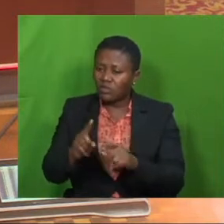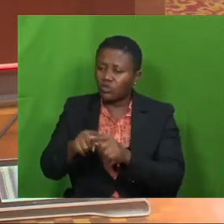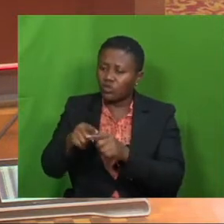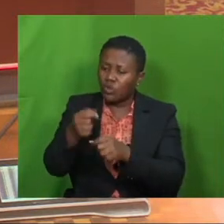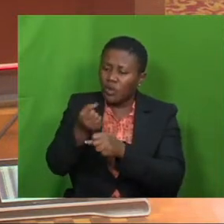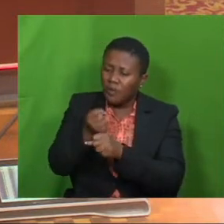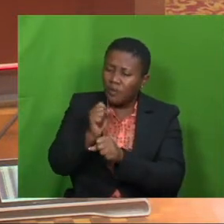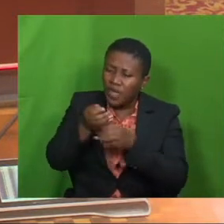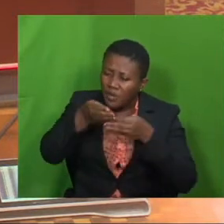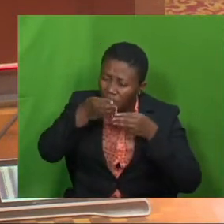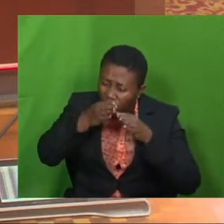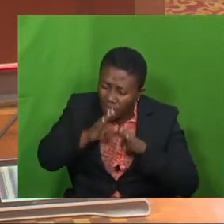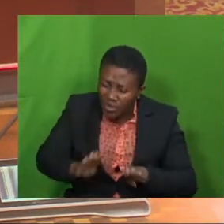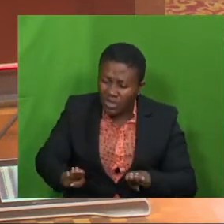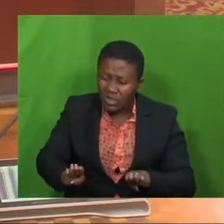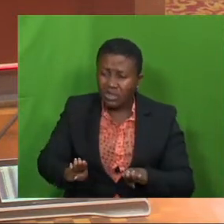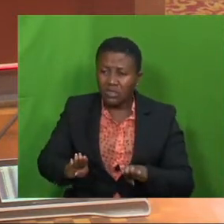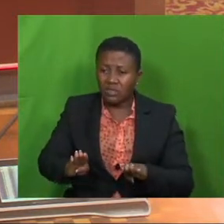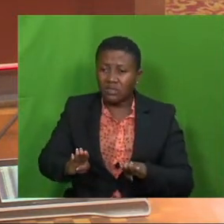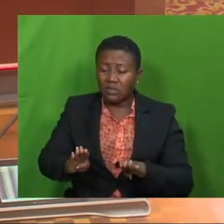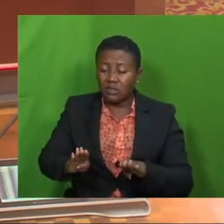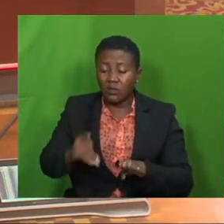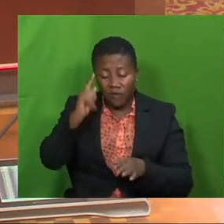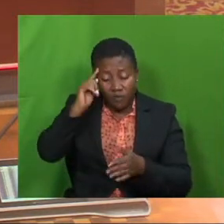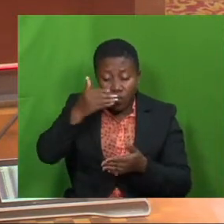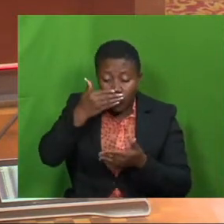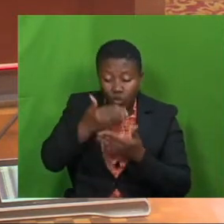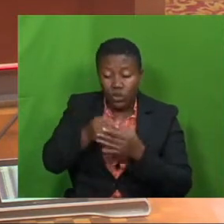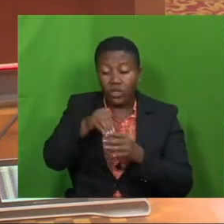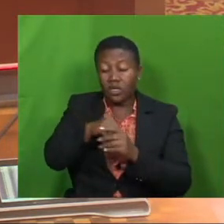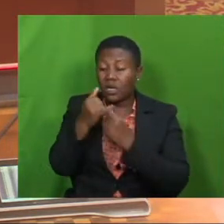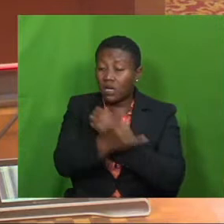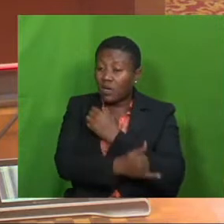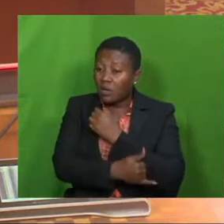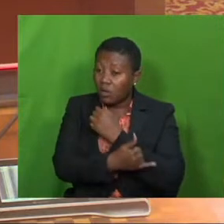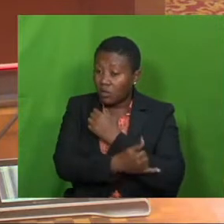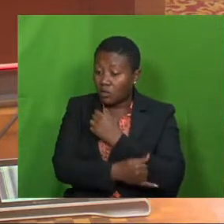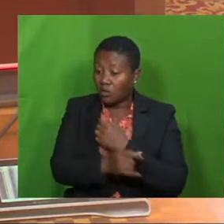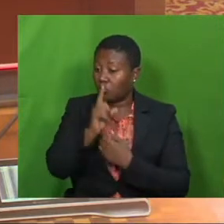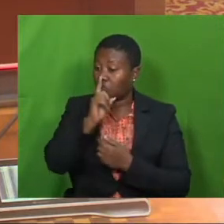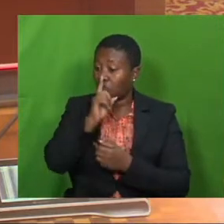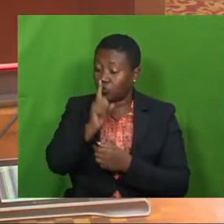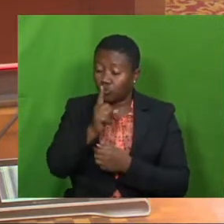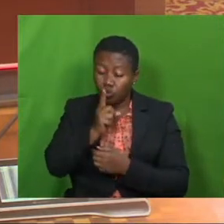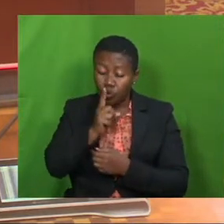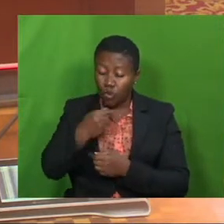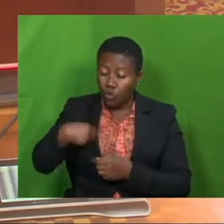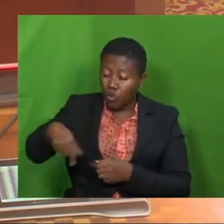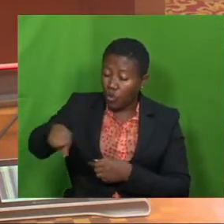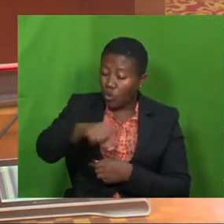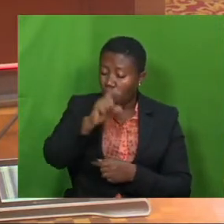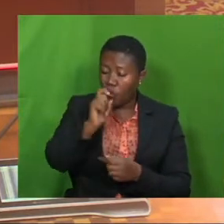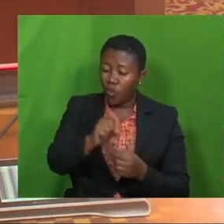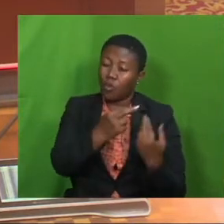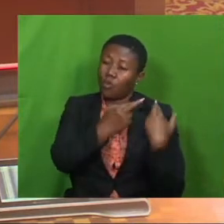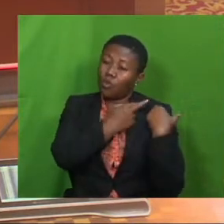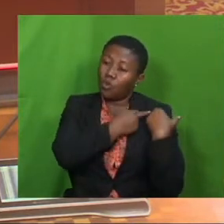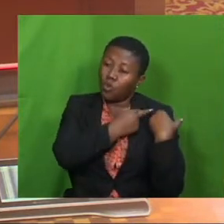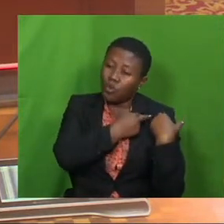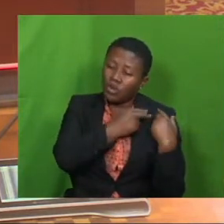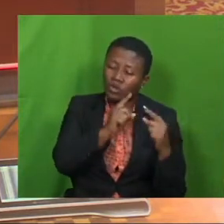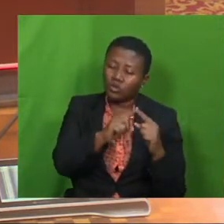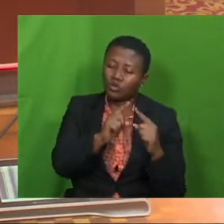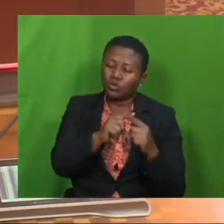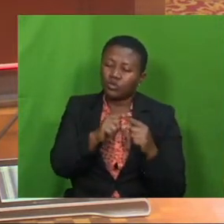calm for the ultimate good of our country. Indeed, it is our collective responsibility to leave a better Ghana